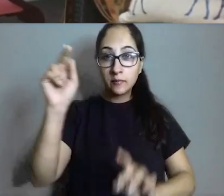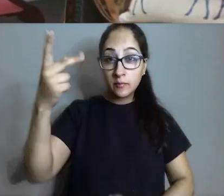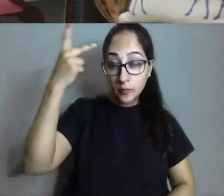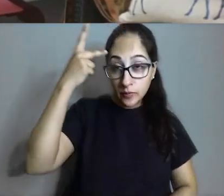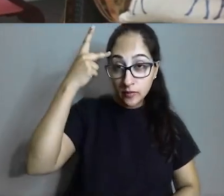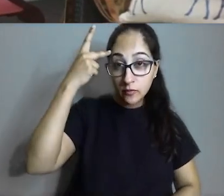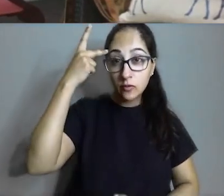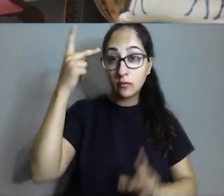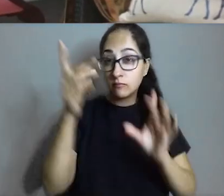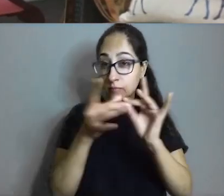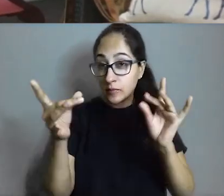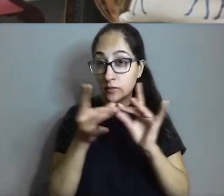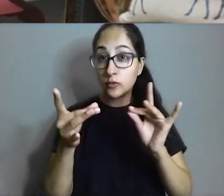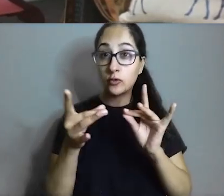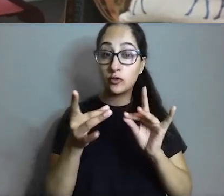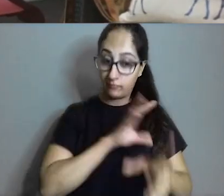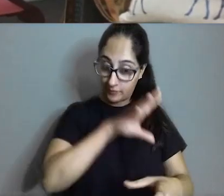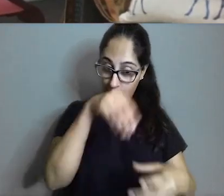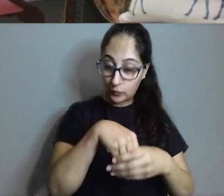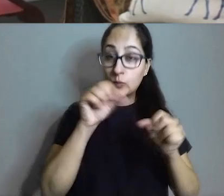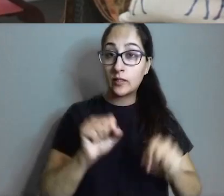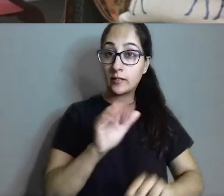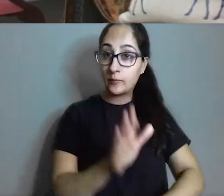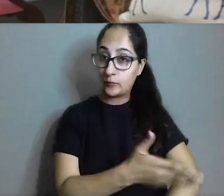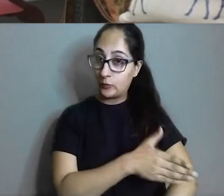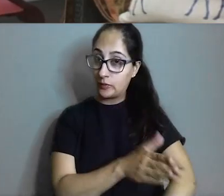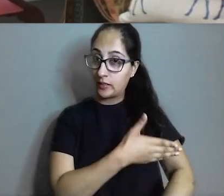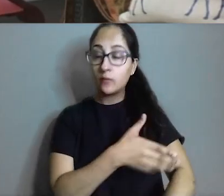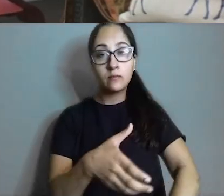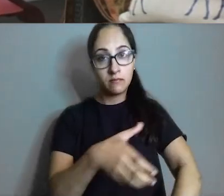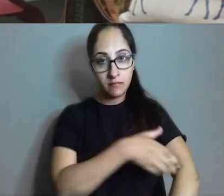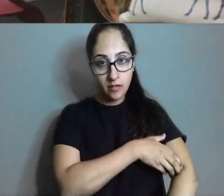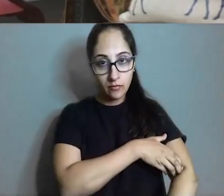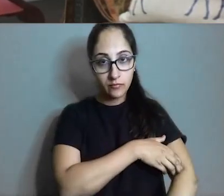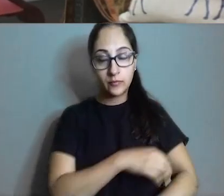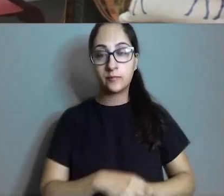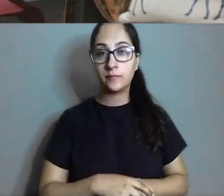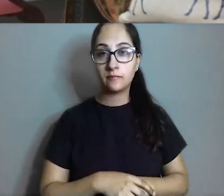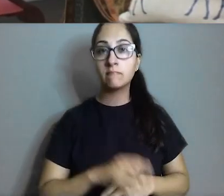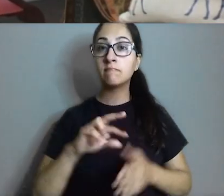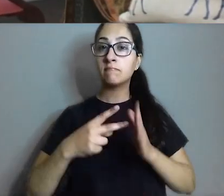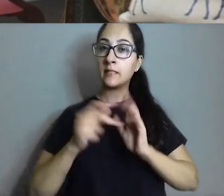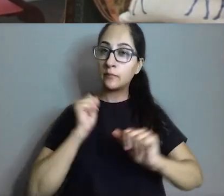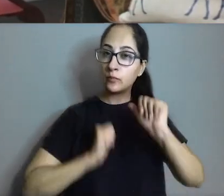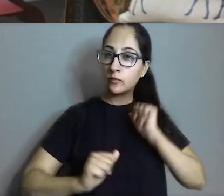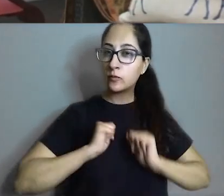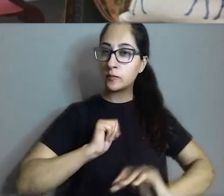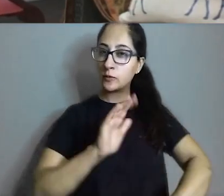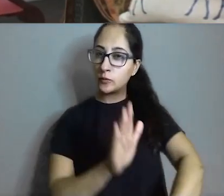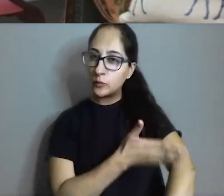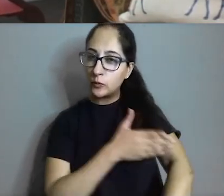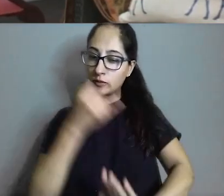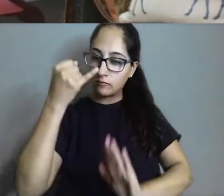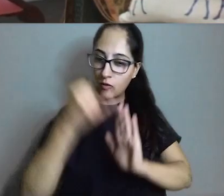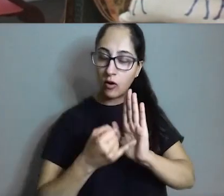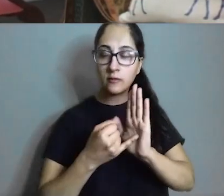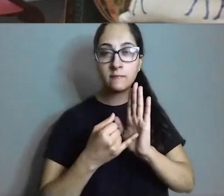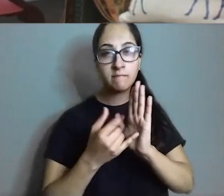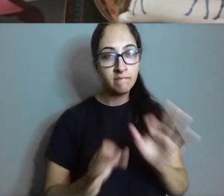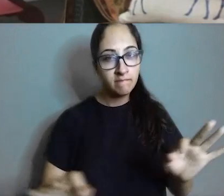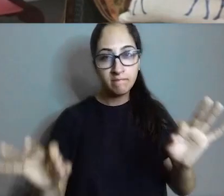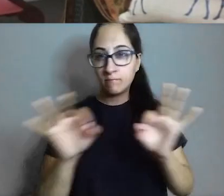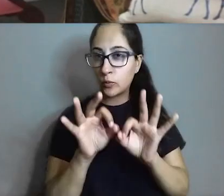communities together. And that's why the arts are so vital to our mental health, our well-being, and our very